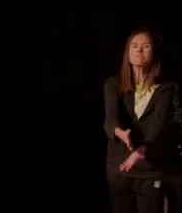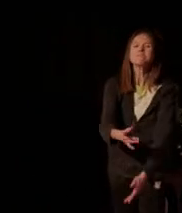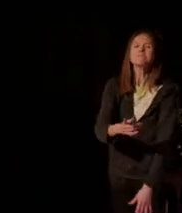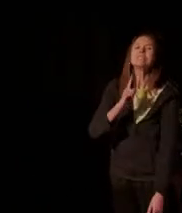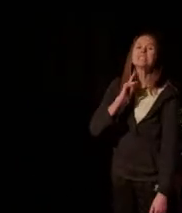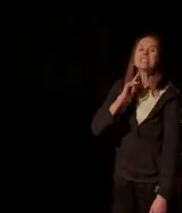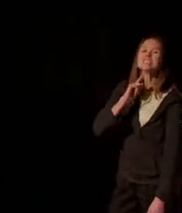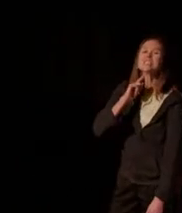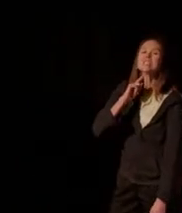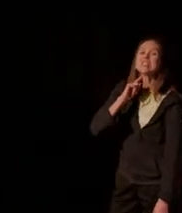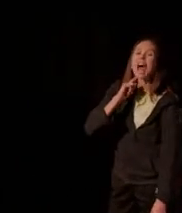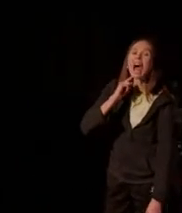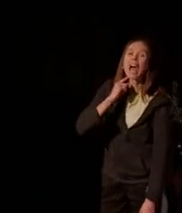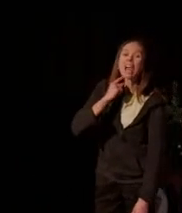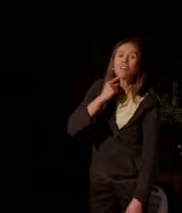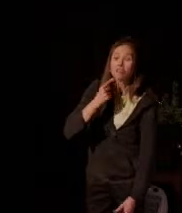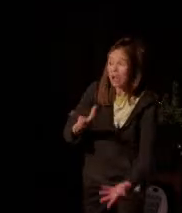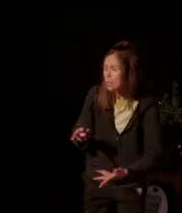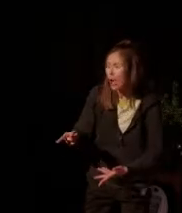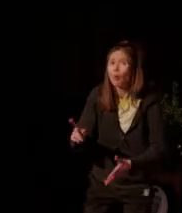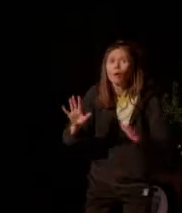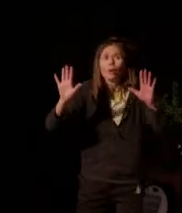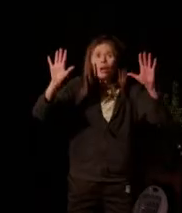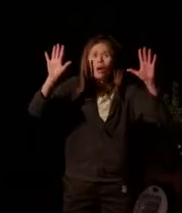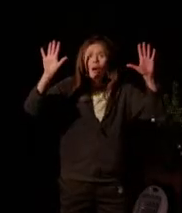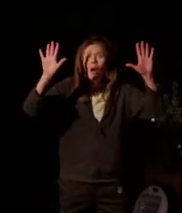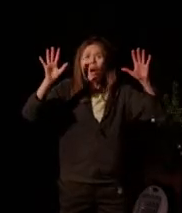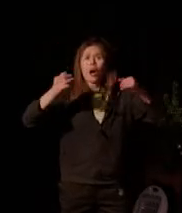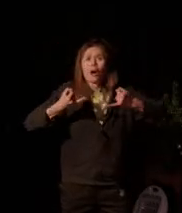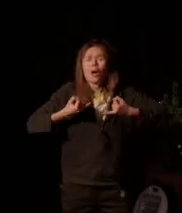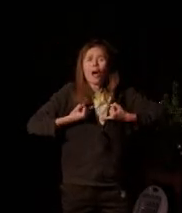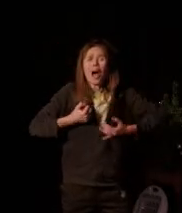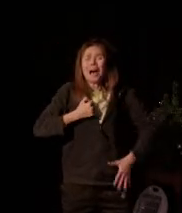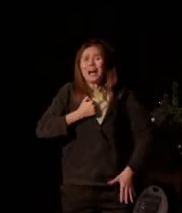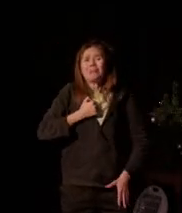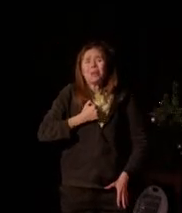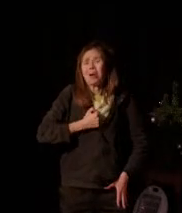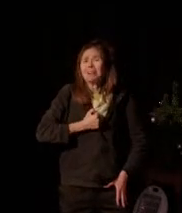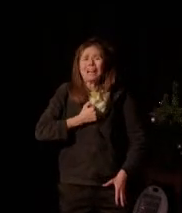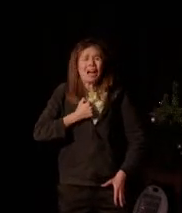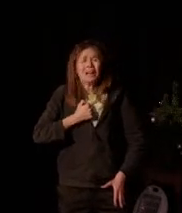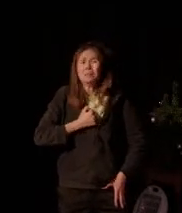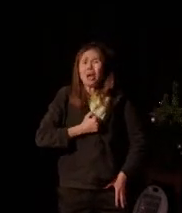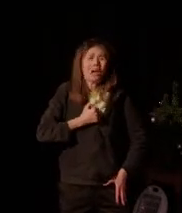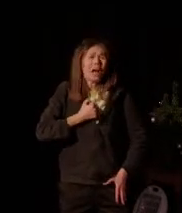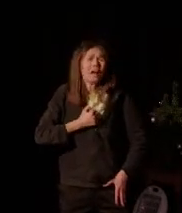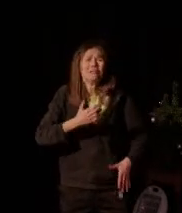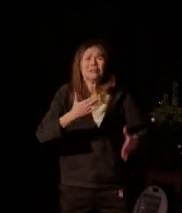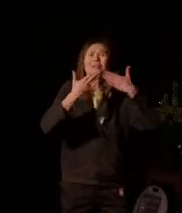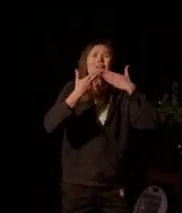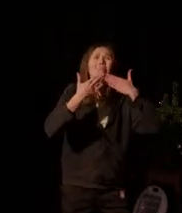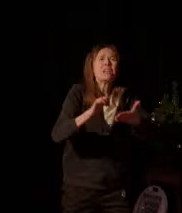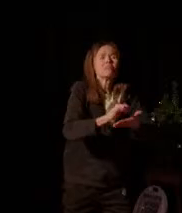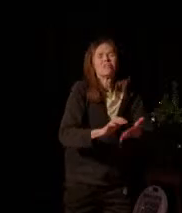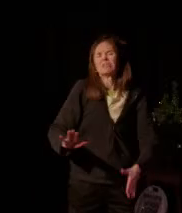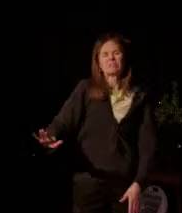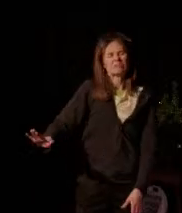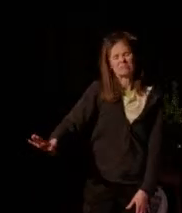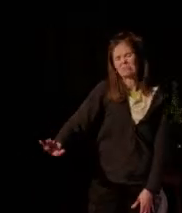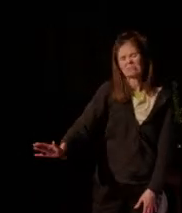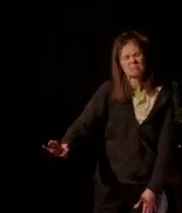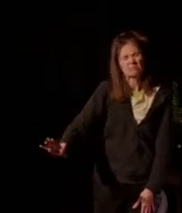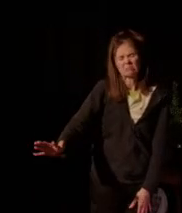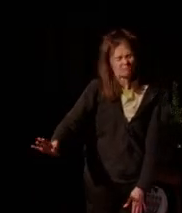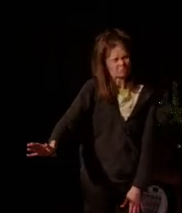Do not repent these things, for they are heavier than all your cries can move. Resign yourself to